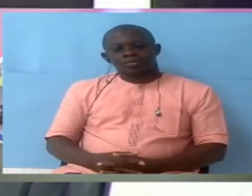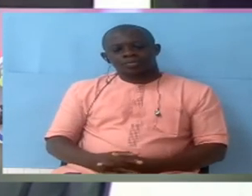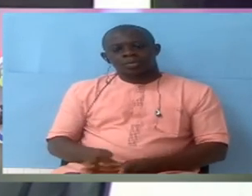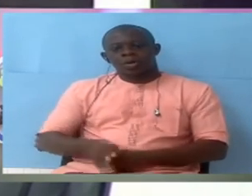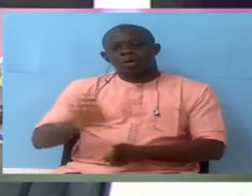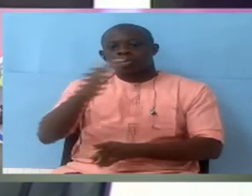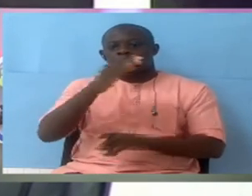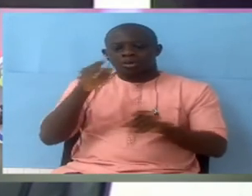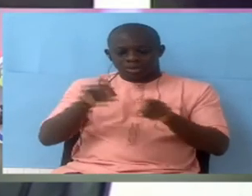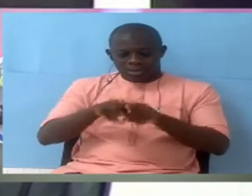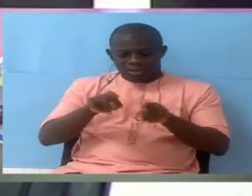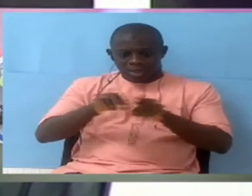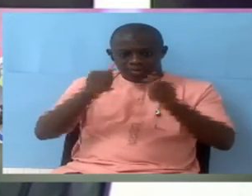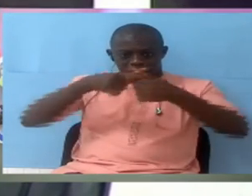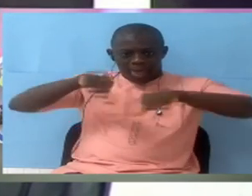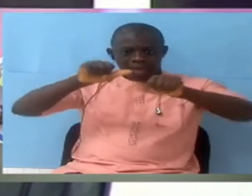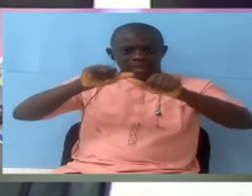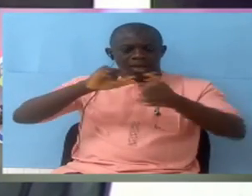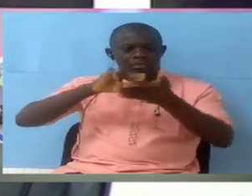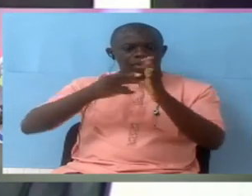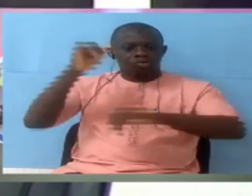same area, the torture arena.